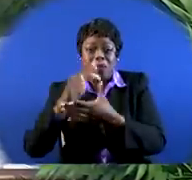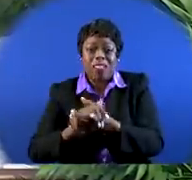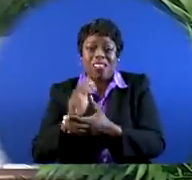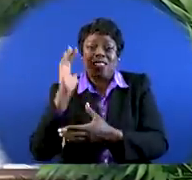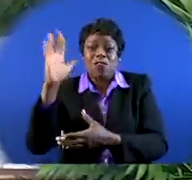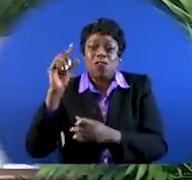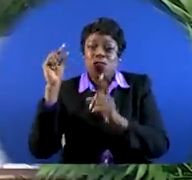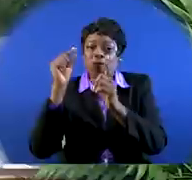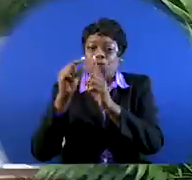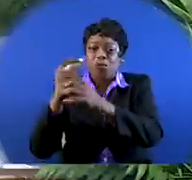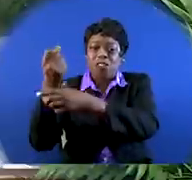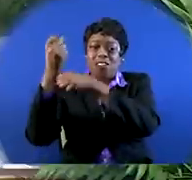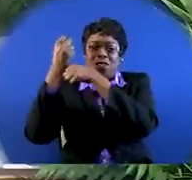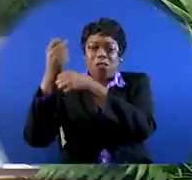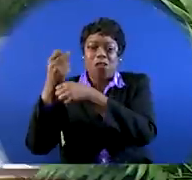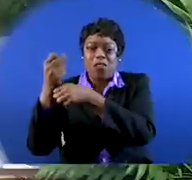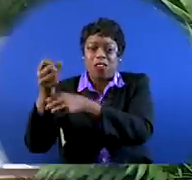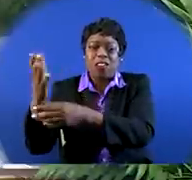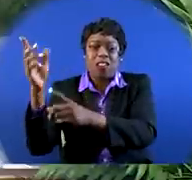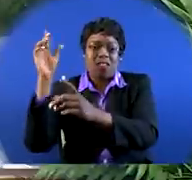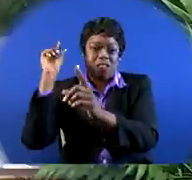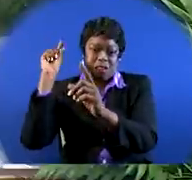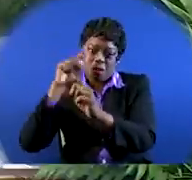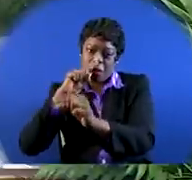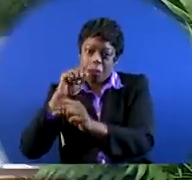and hold on to your promises.